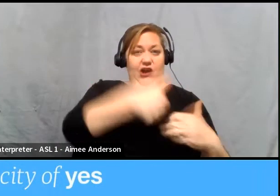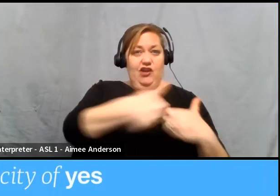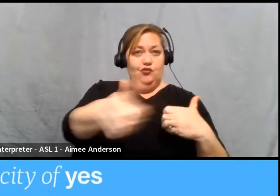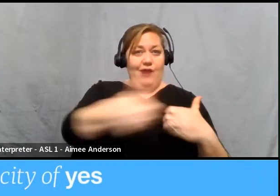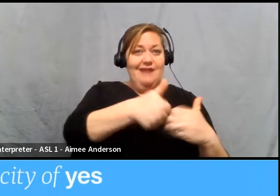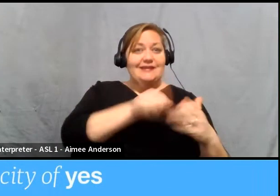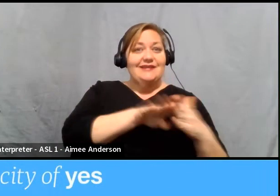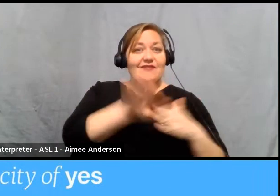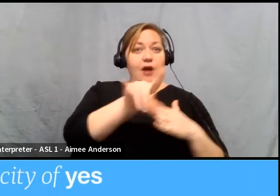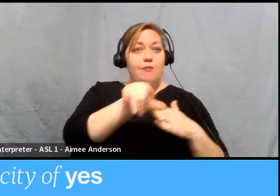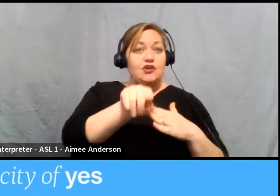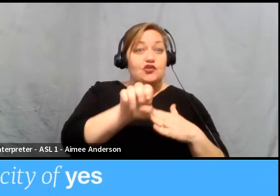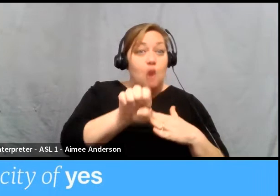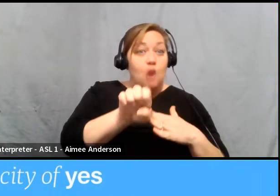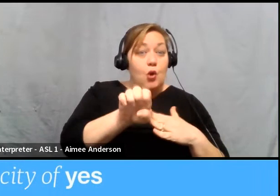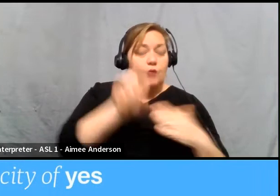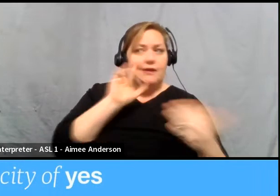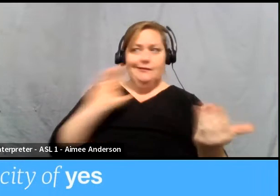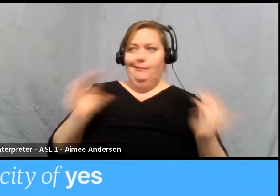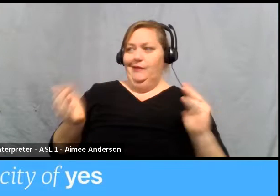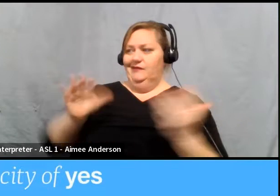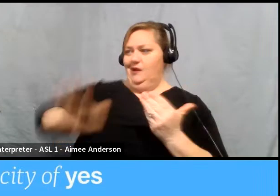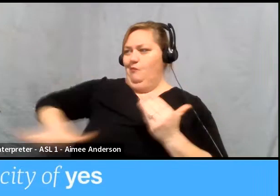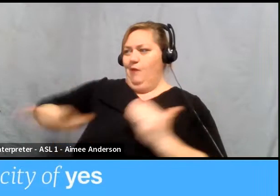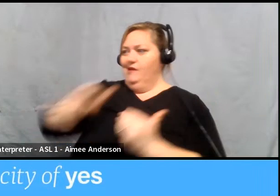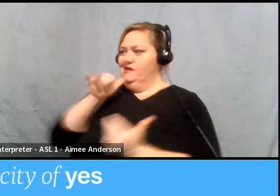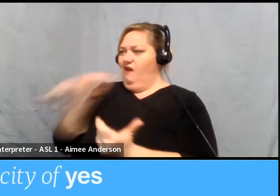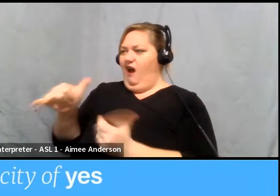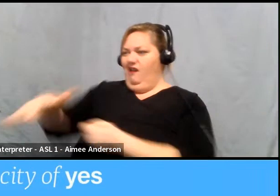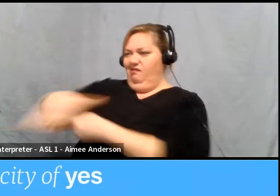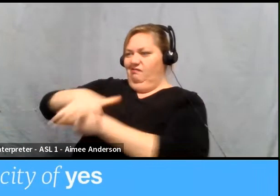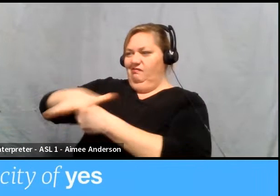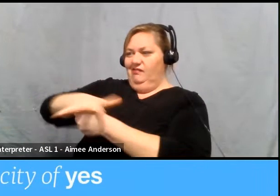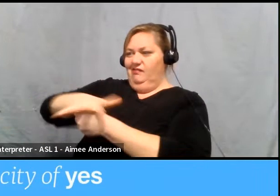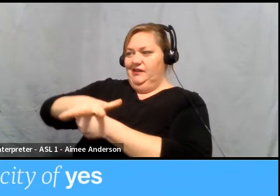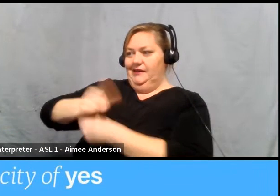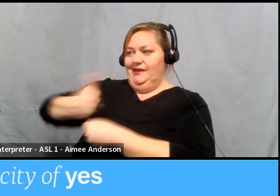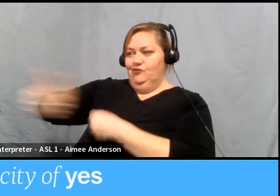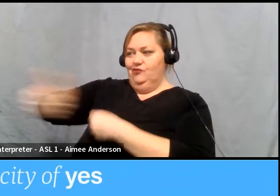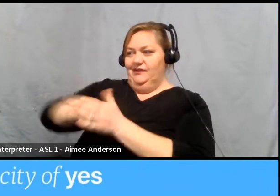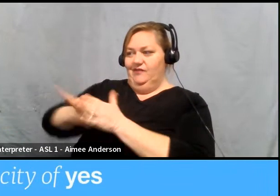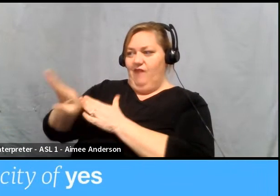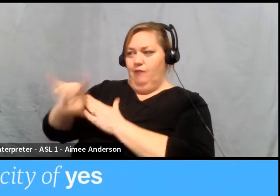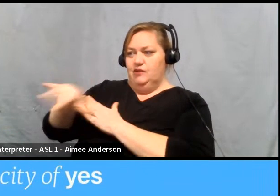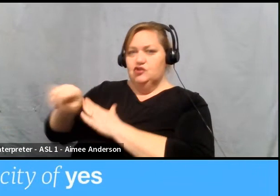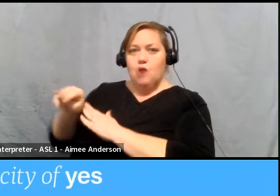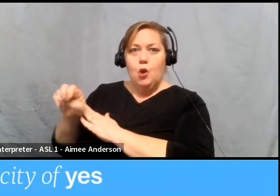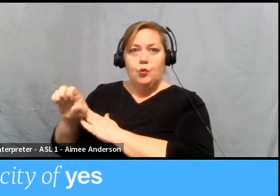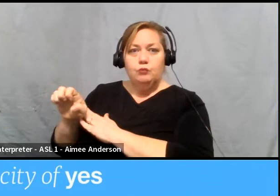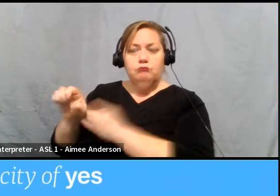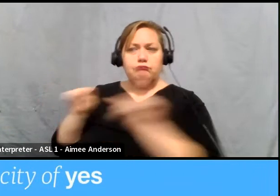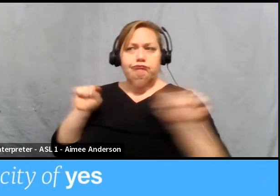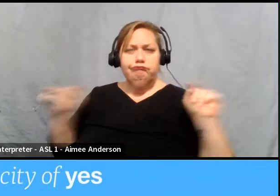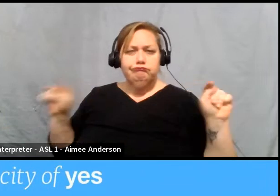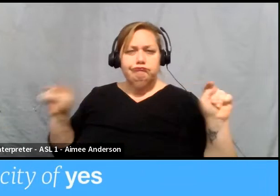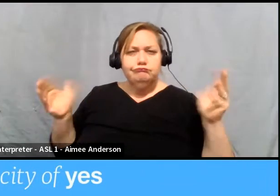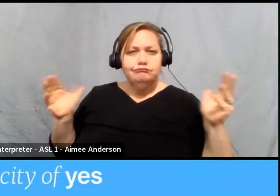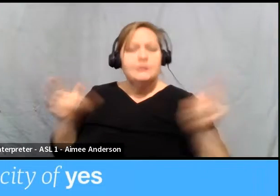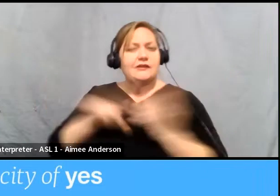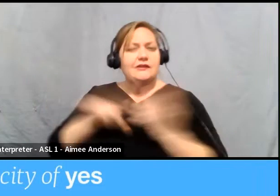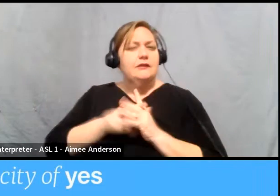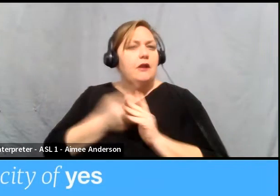in comparison with properties not located in a transit-oriented development zone? And then, yeah, let's just start